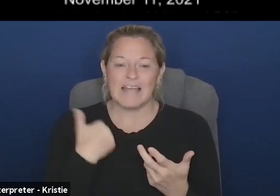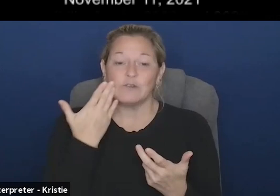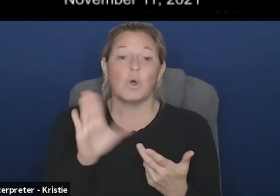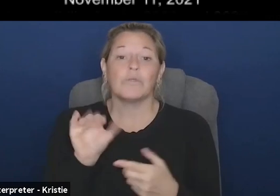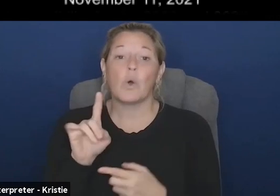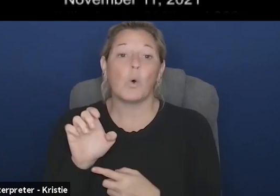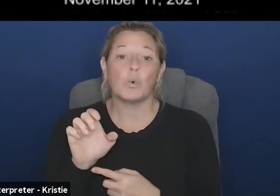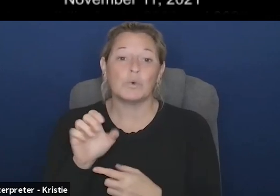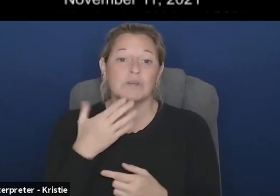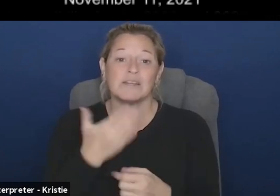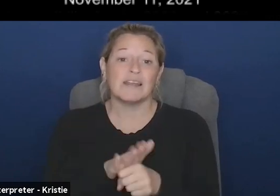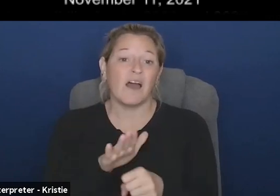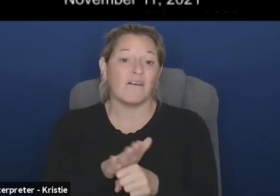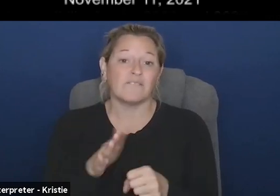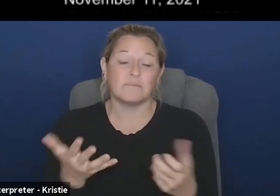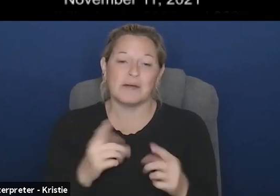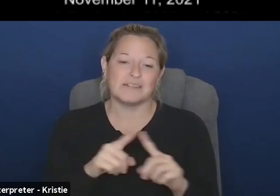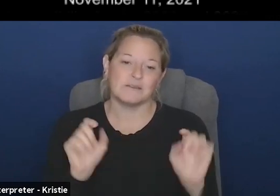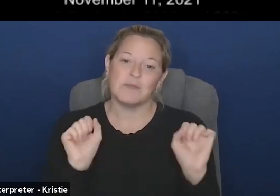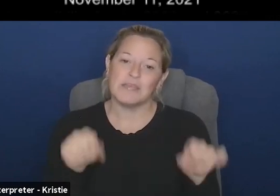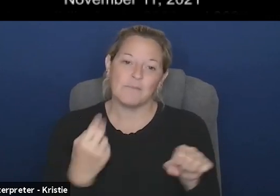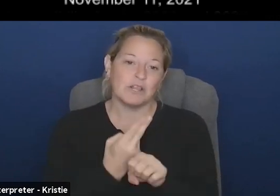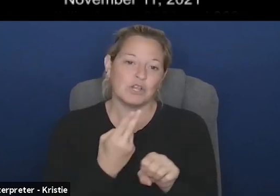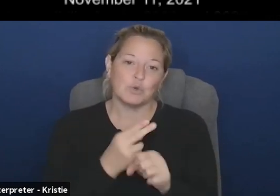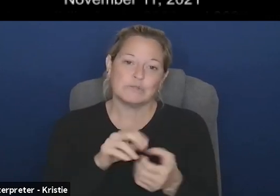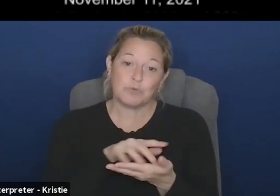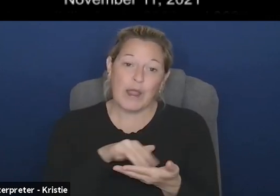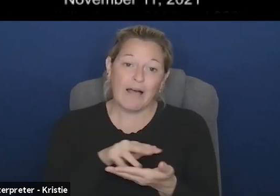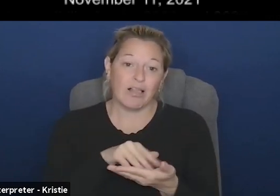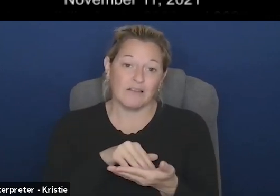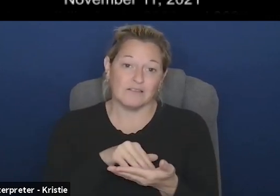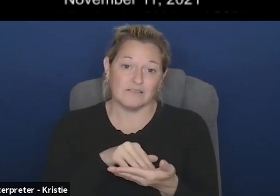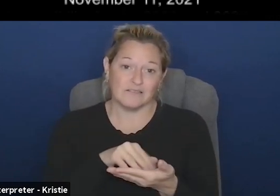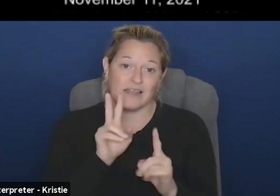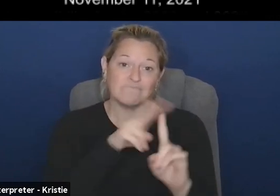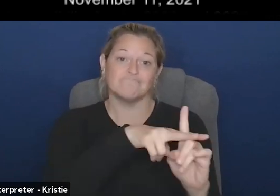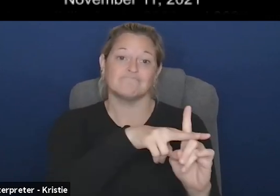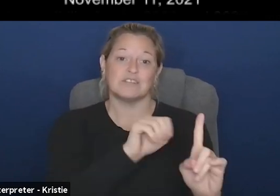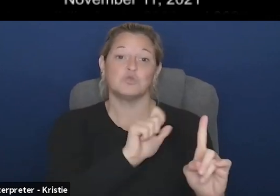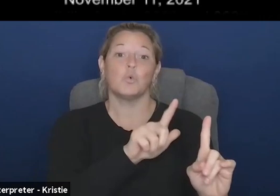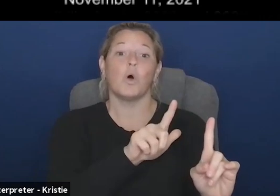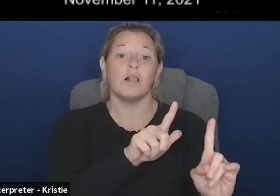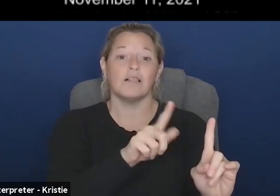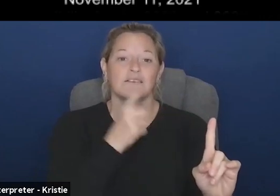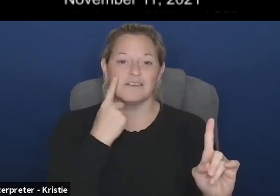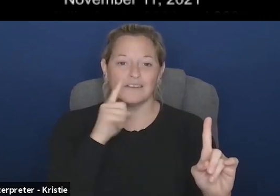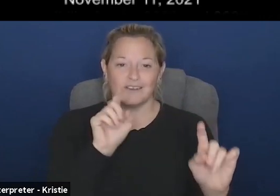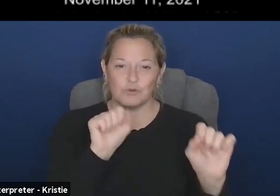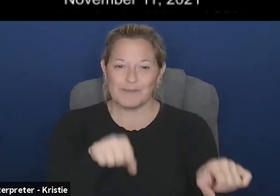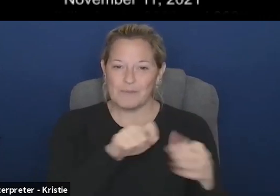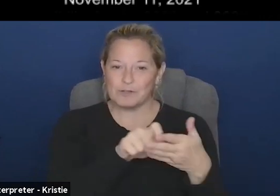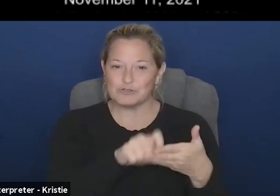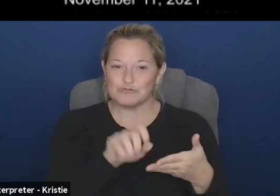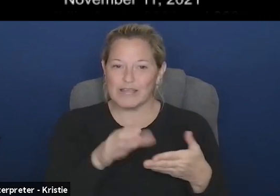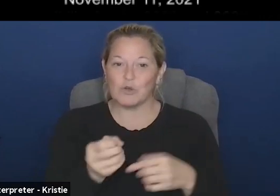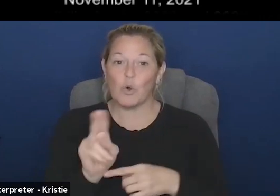code well enough. But being able to use Braille as a tool for literacy, to be able to write down your own equations